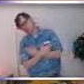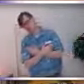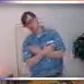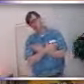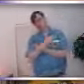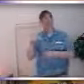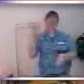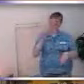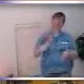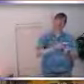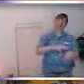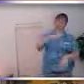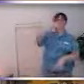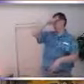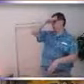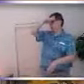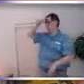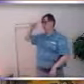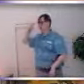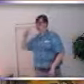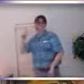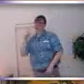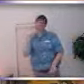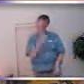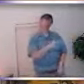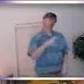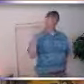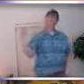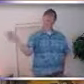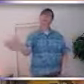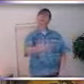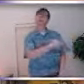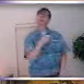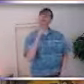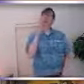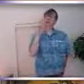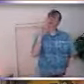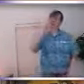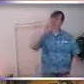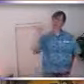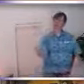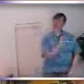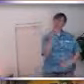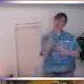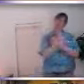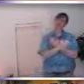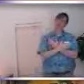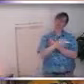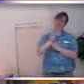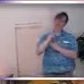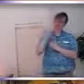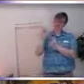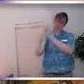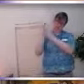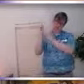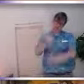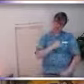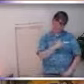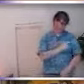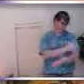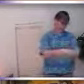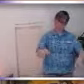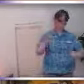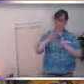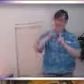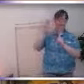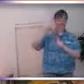And then we recognize who we are. We're just love itself. And then there's no choice. That's just who you are.